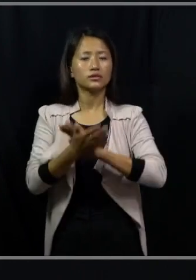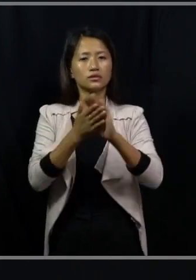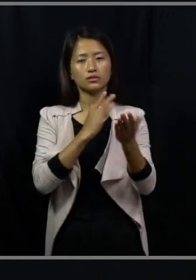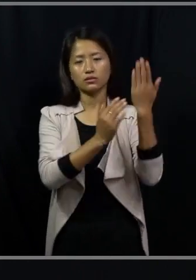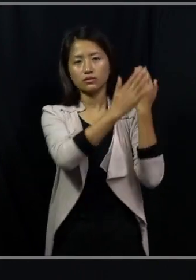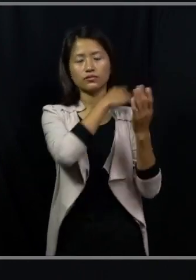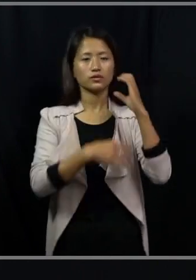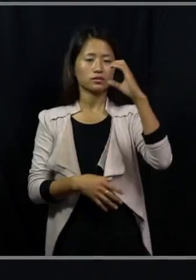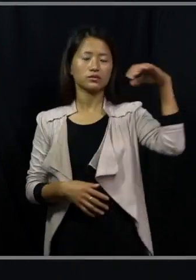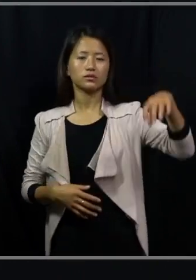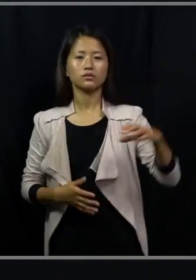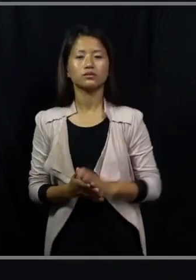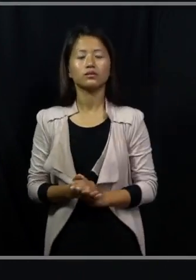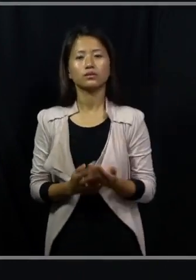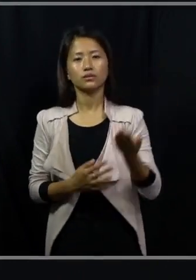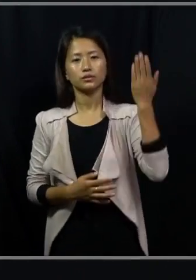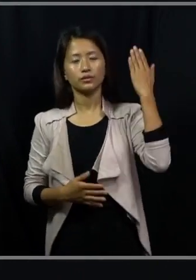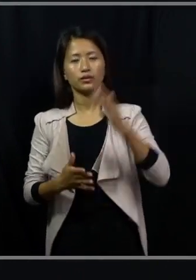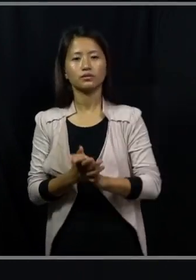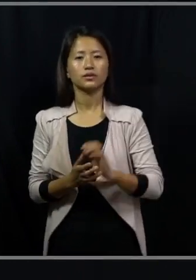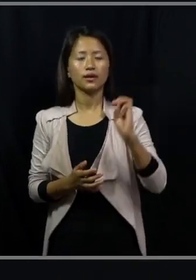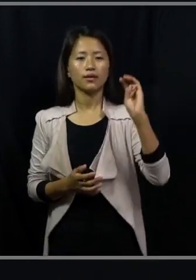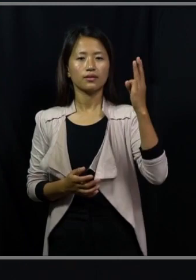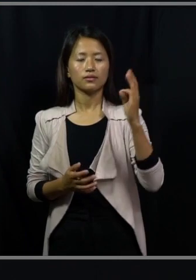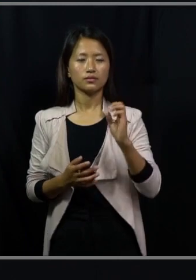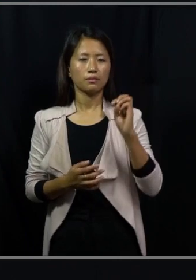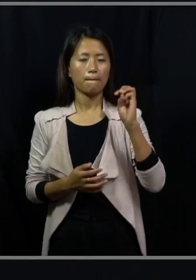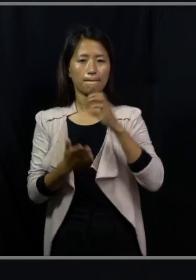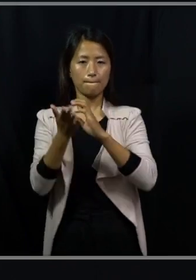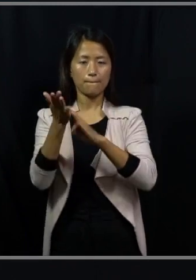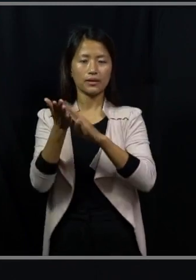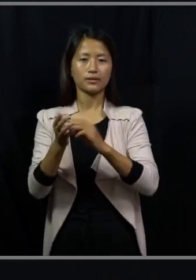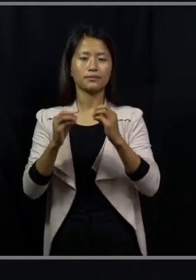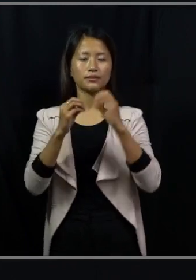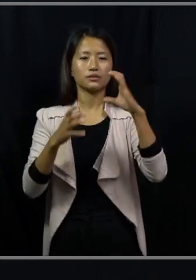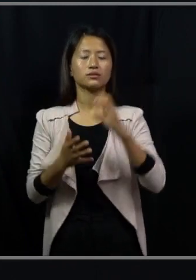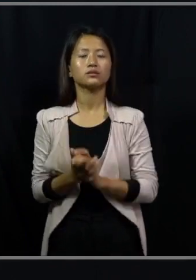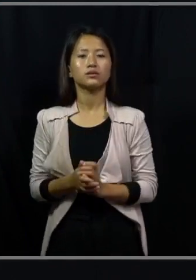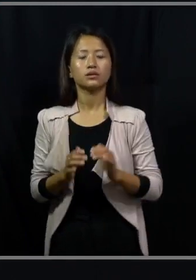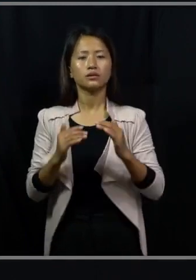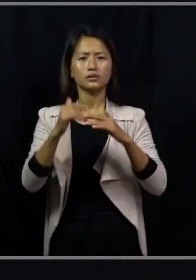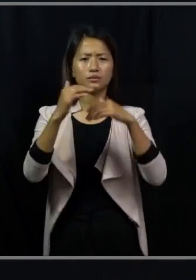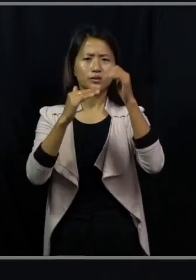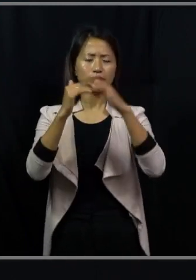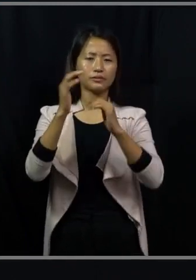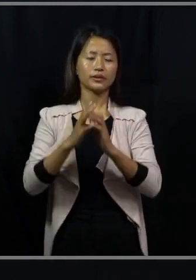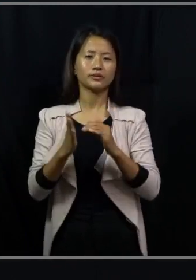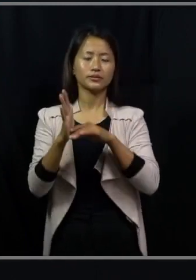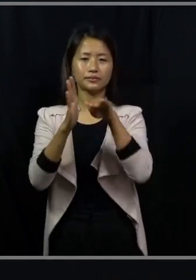history of this city goes back to 3rd millennium BC. And it was built by the king